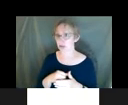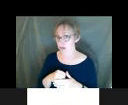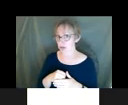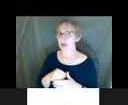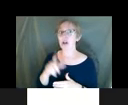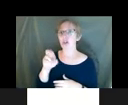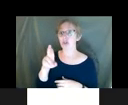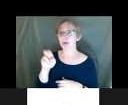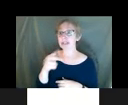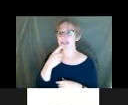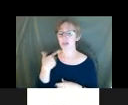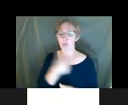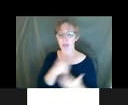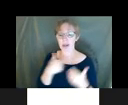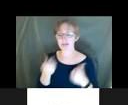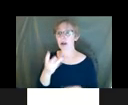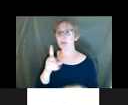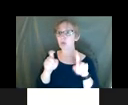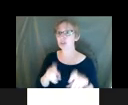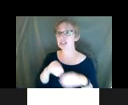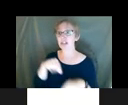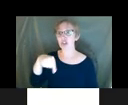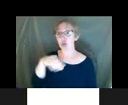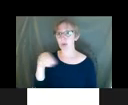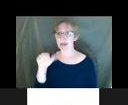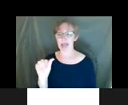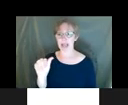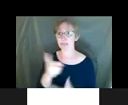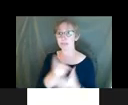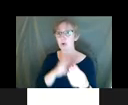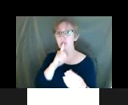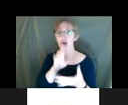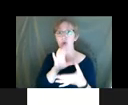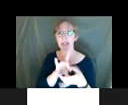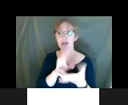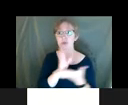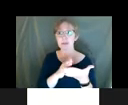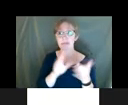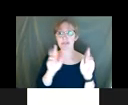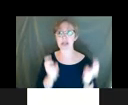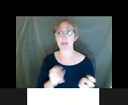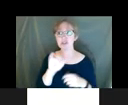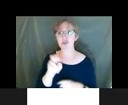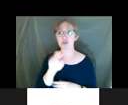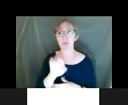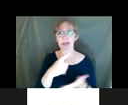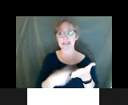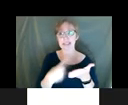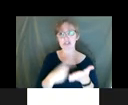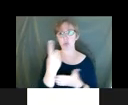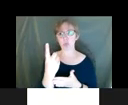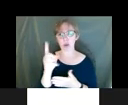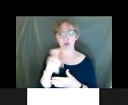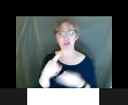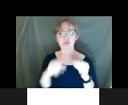our Q&A. Both of them relate to some topics that JoAnne was discussing. We have a question about respite and then another question